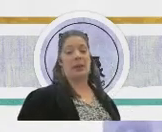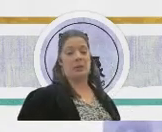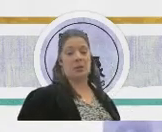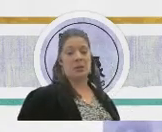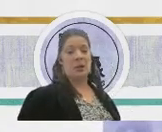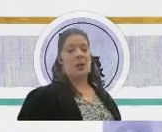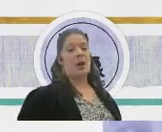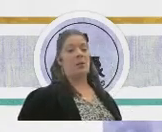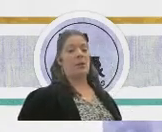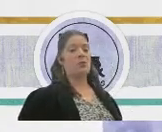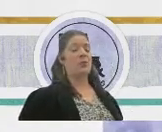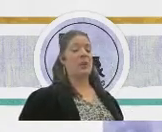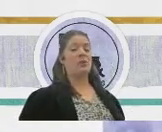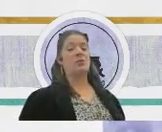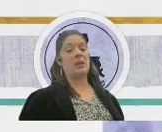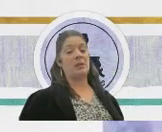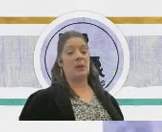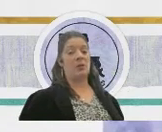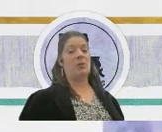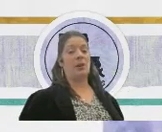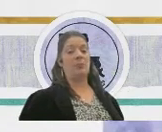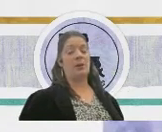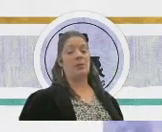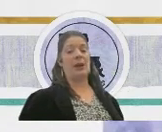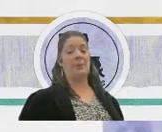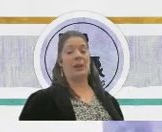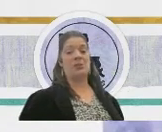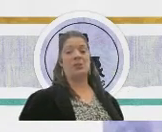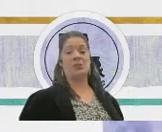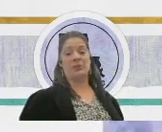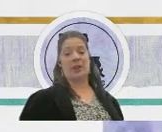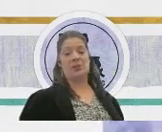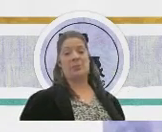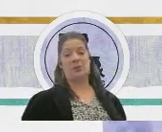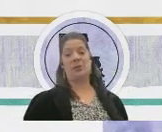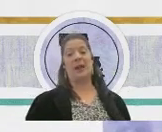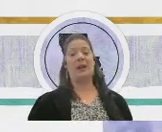appeals application. Make sure that they do email their appeal application to